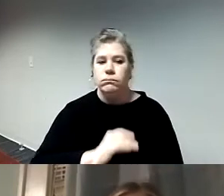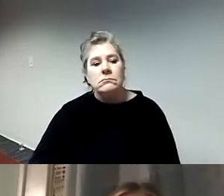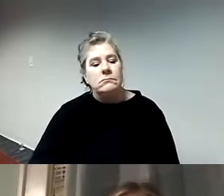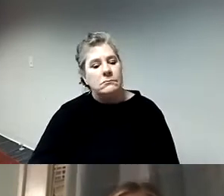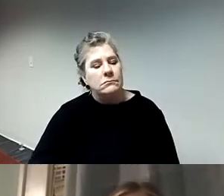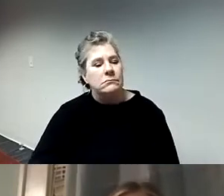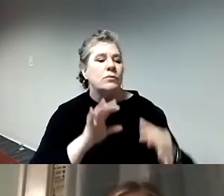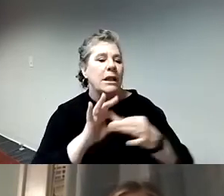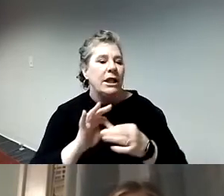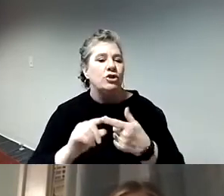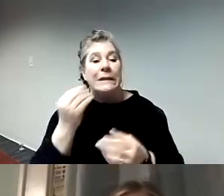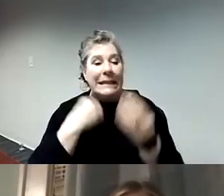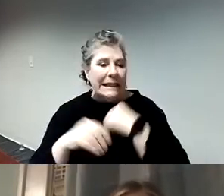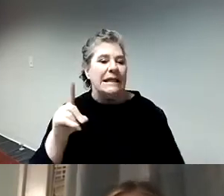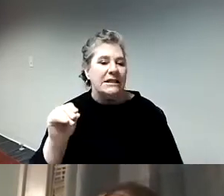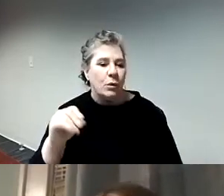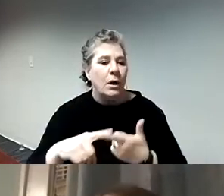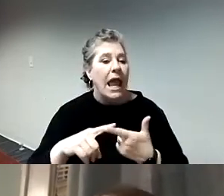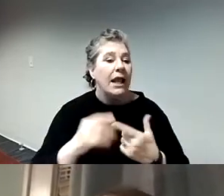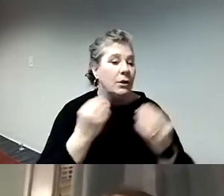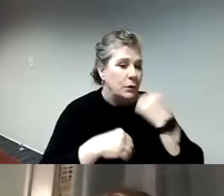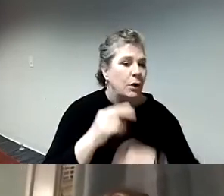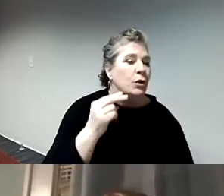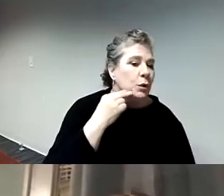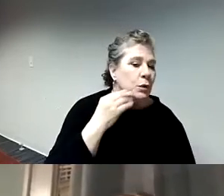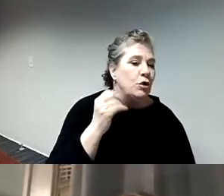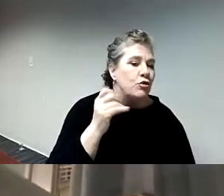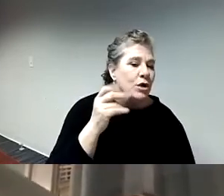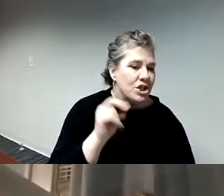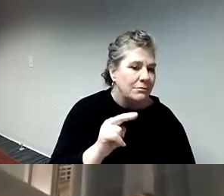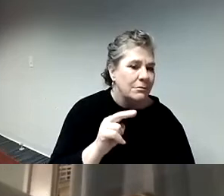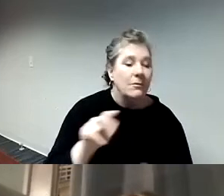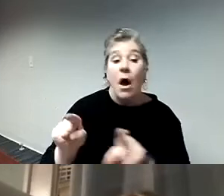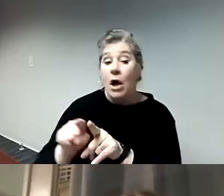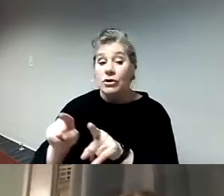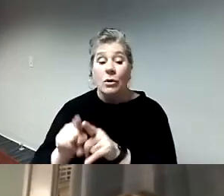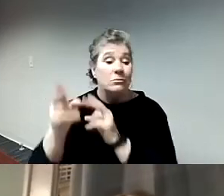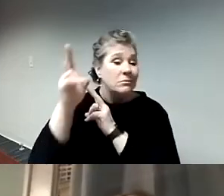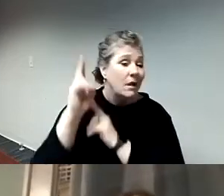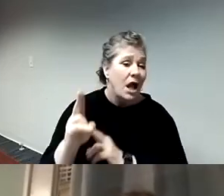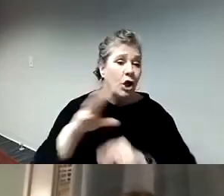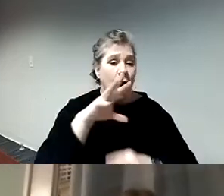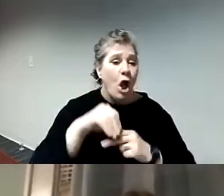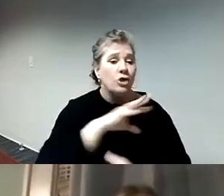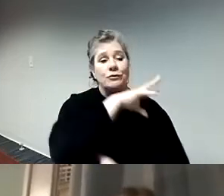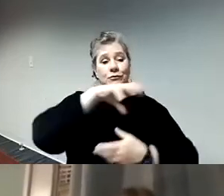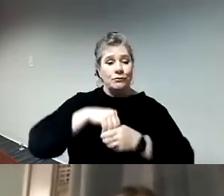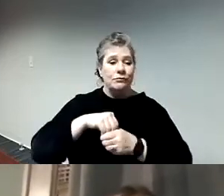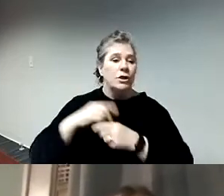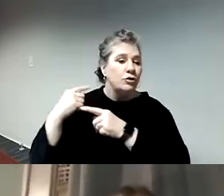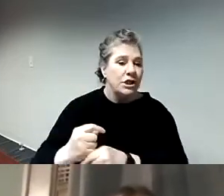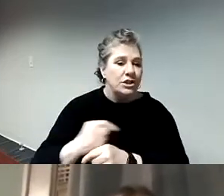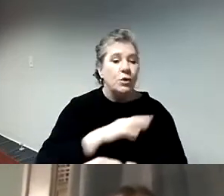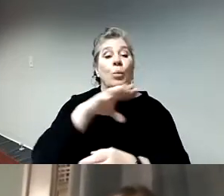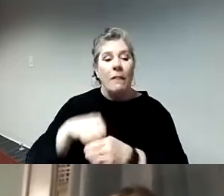with regards to eating disorders and nutrition, and just like honoring cultural traditions within